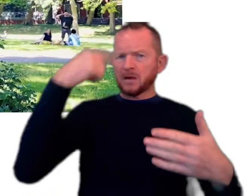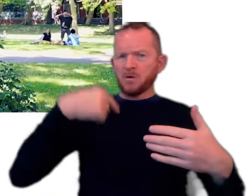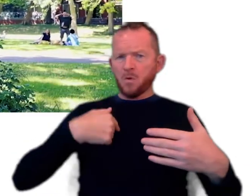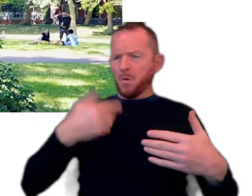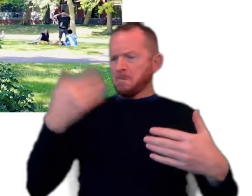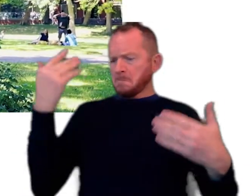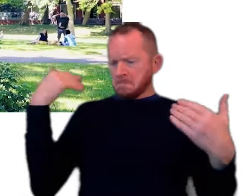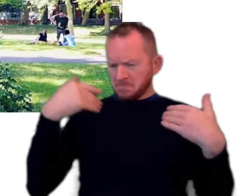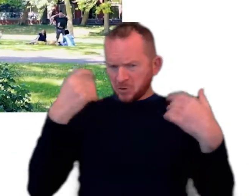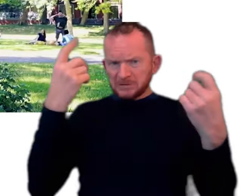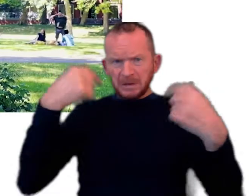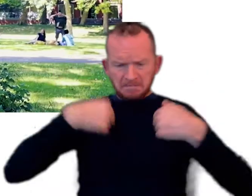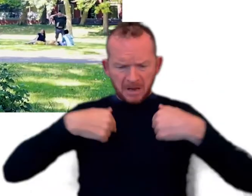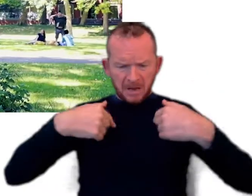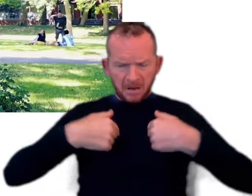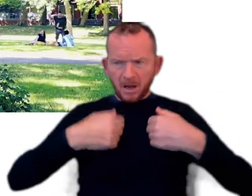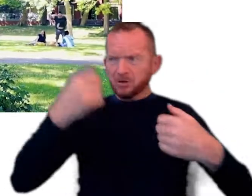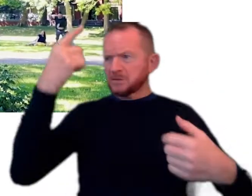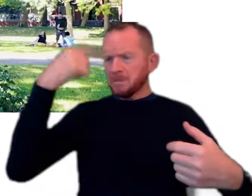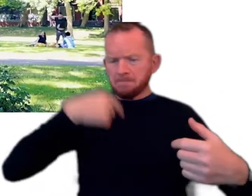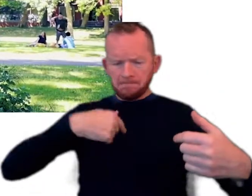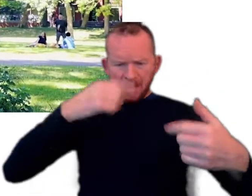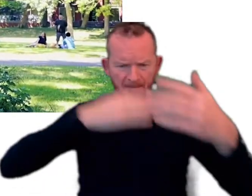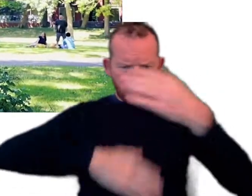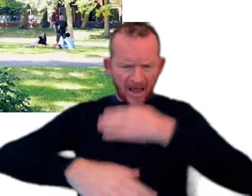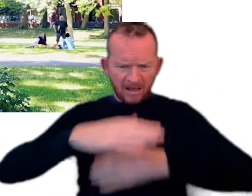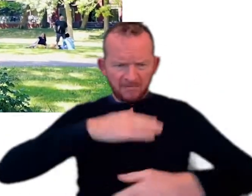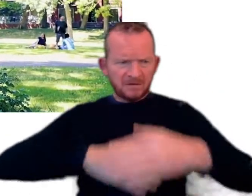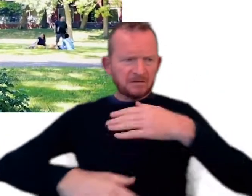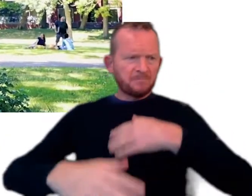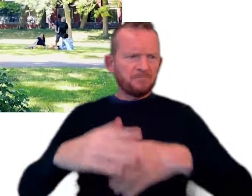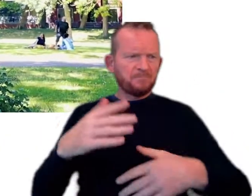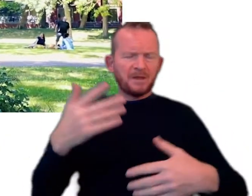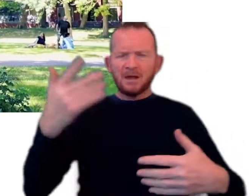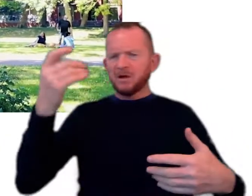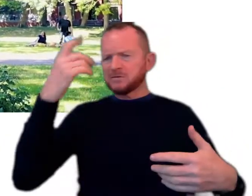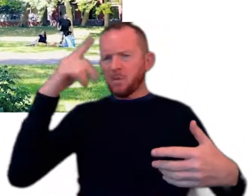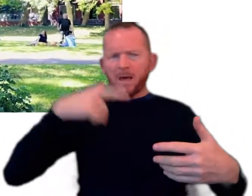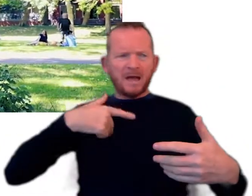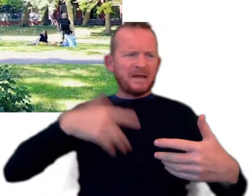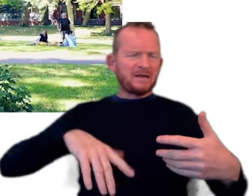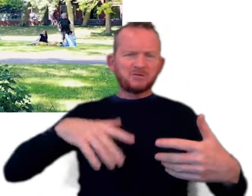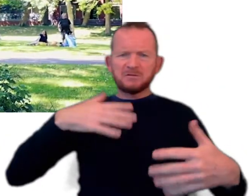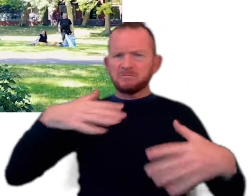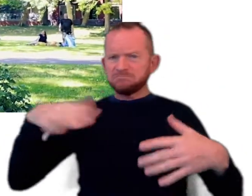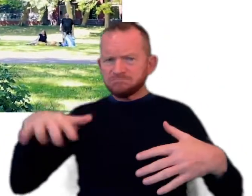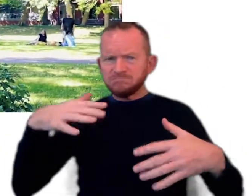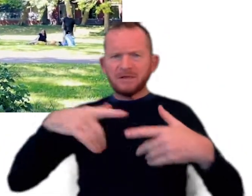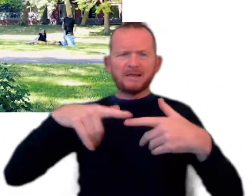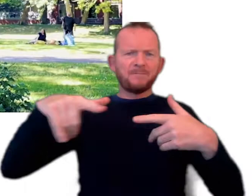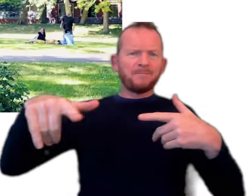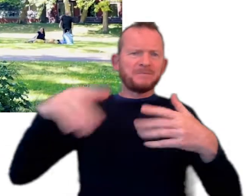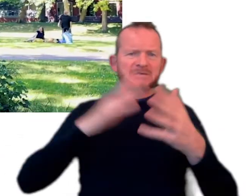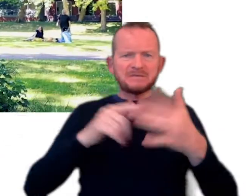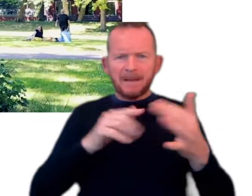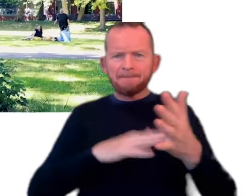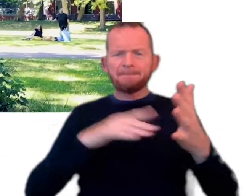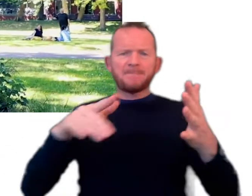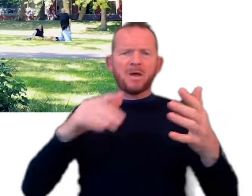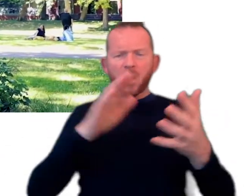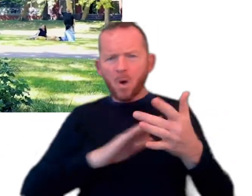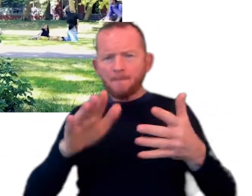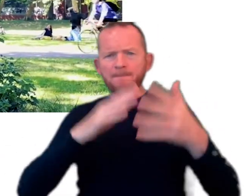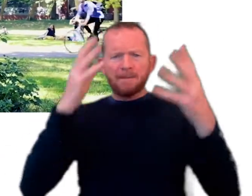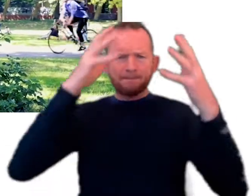myself. I didn't understand my behaviours. I didn't understand why I needed to stim, flap my hands, rock, pace, hum,